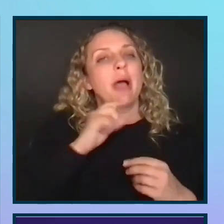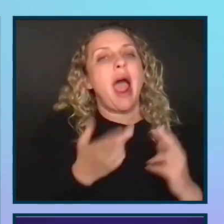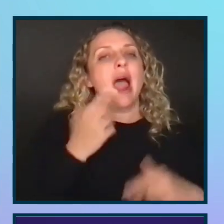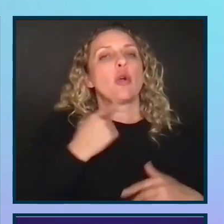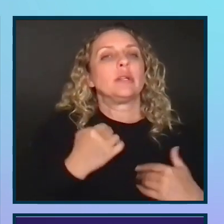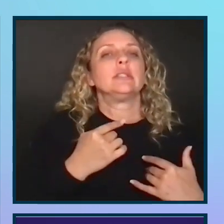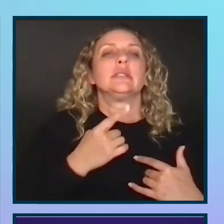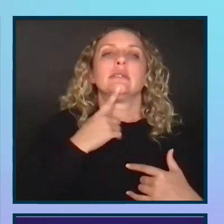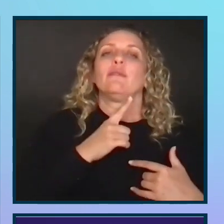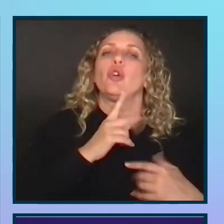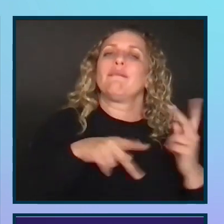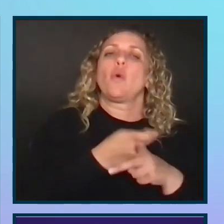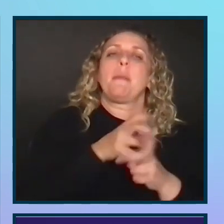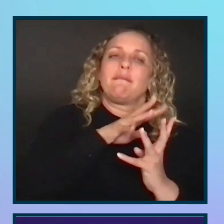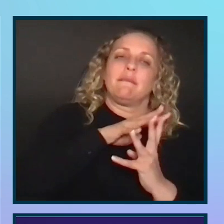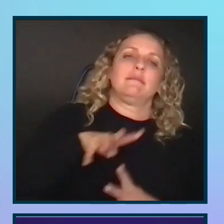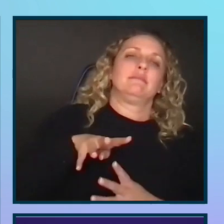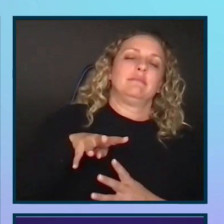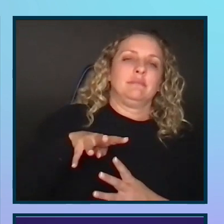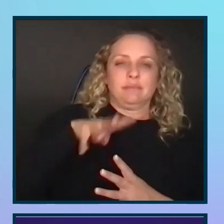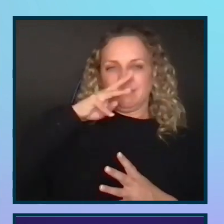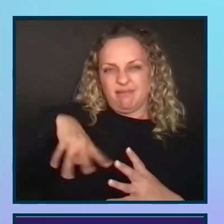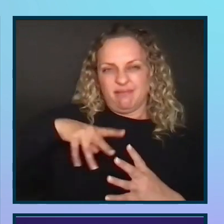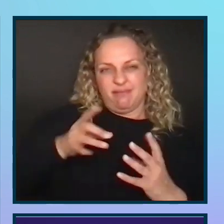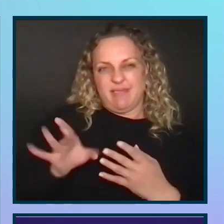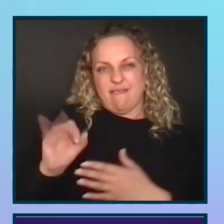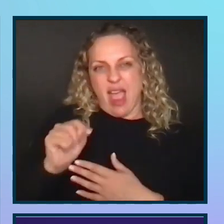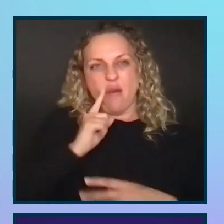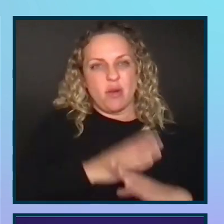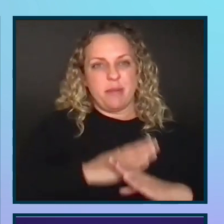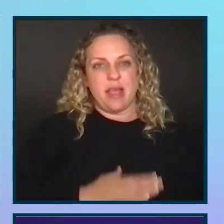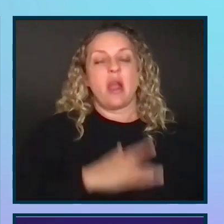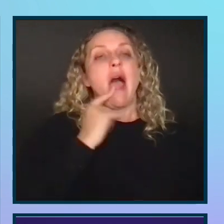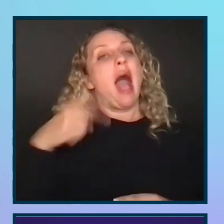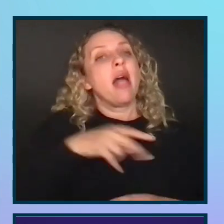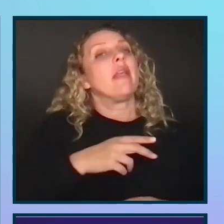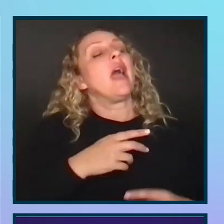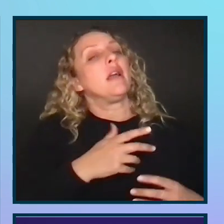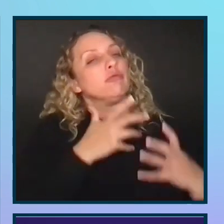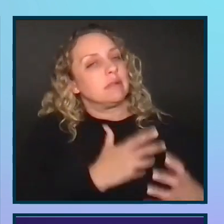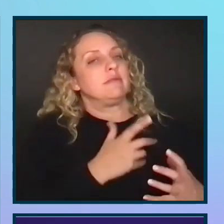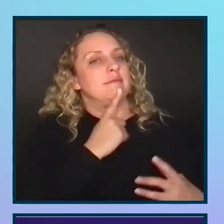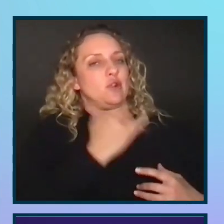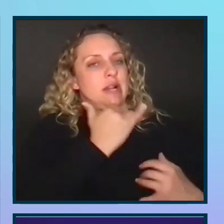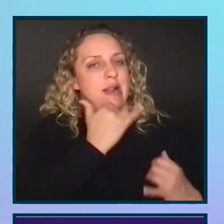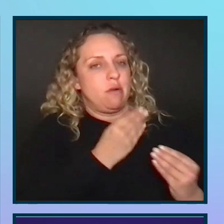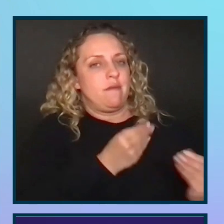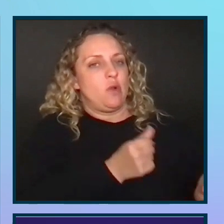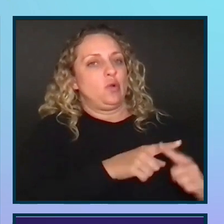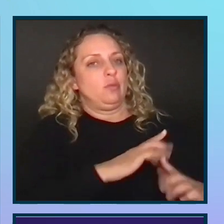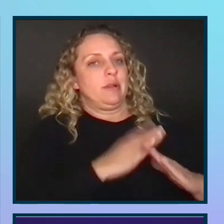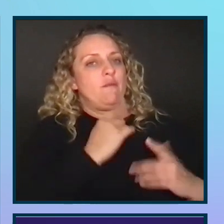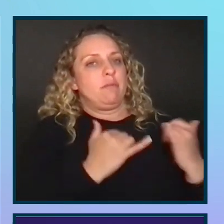form abandonment due to barriers. Users with cognitive disabilities rely heavily on error flows to protect them from mistakes.